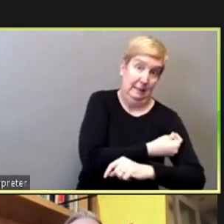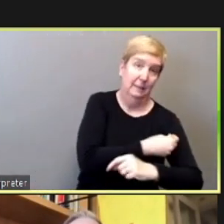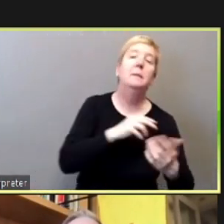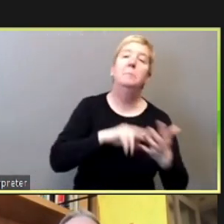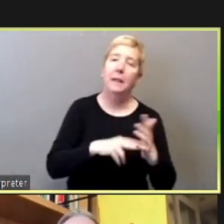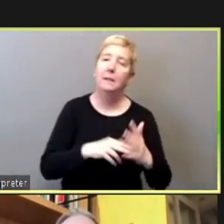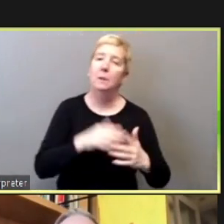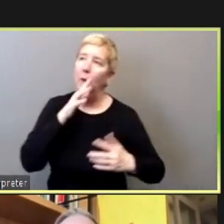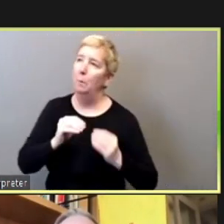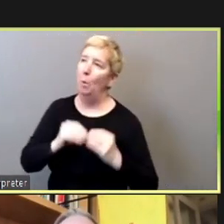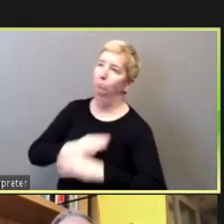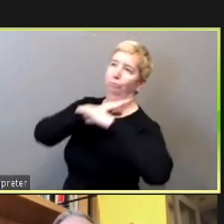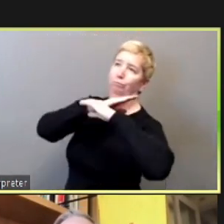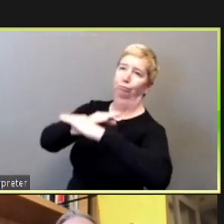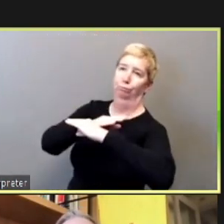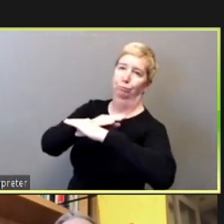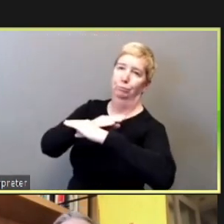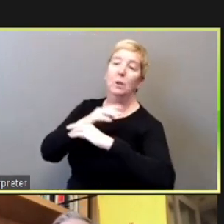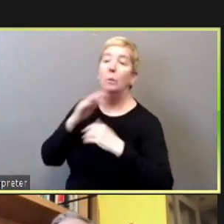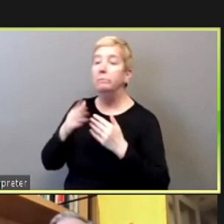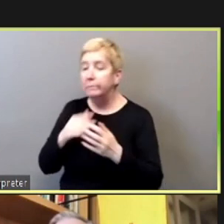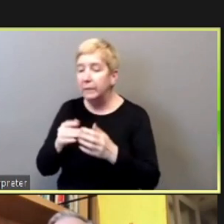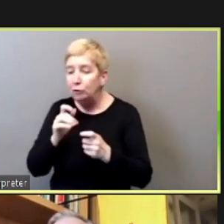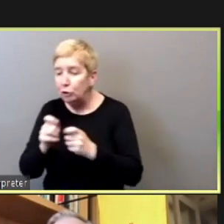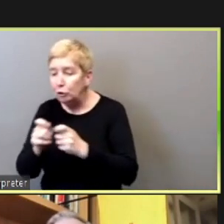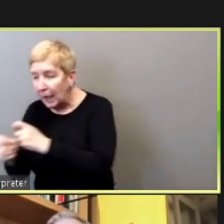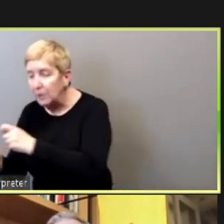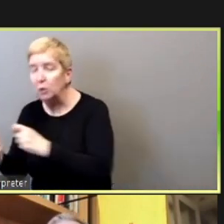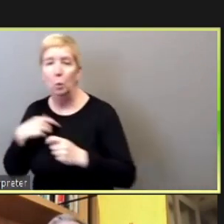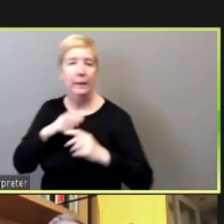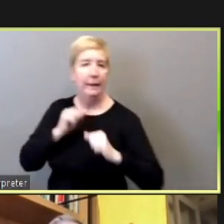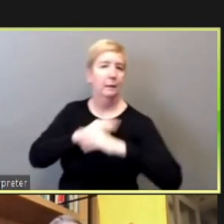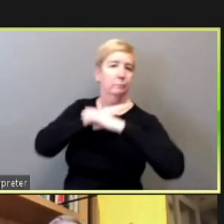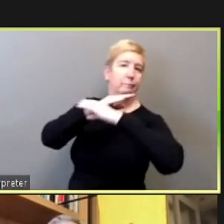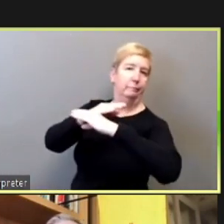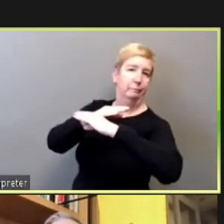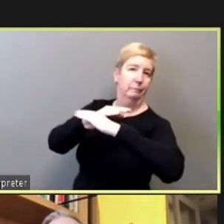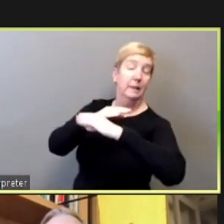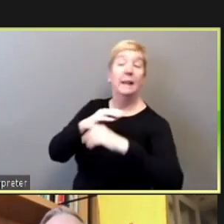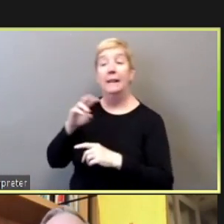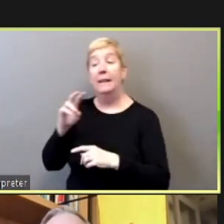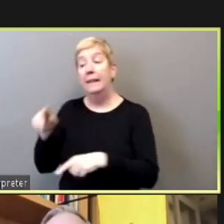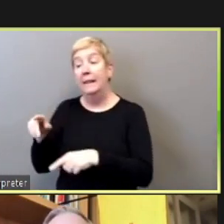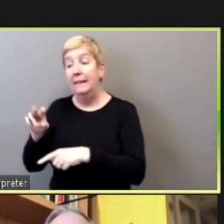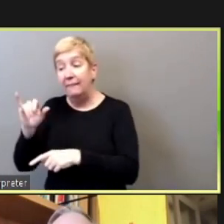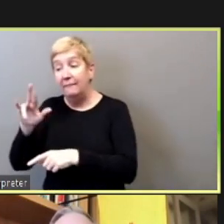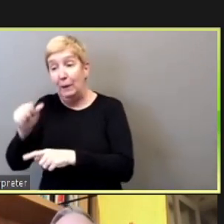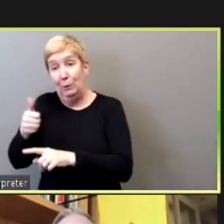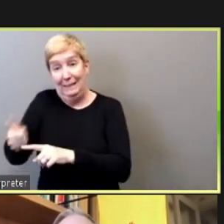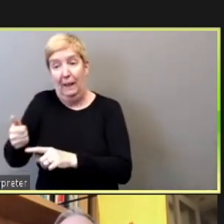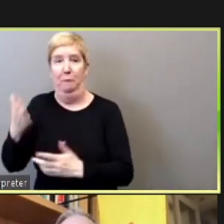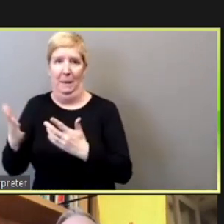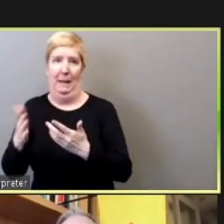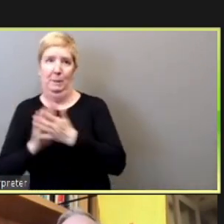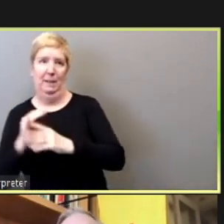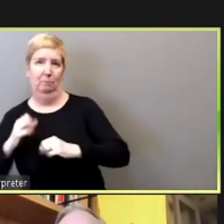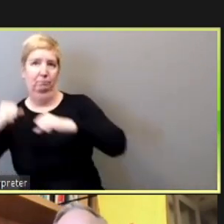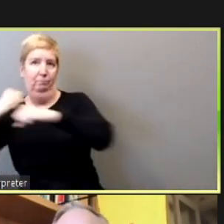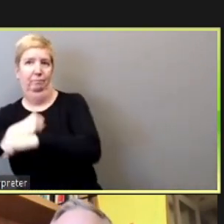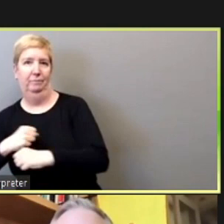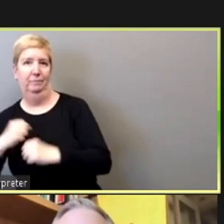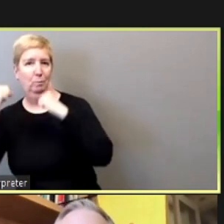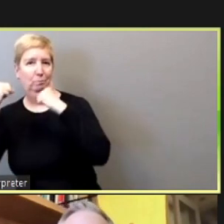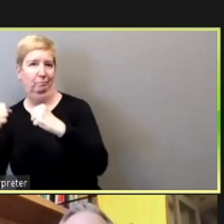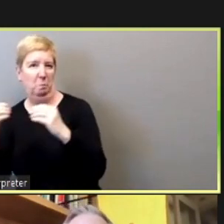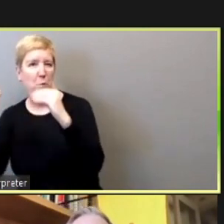we'll have to these variants, which in and of themselves might be resistant to the vaccine as things evolve. But